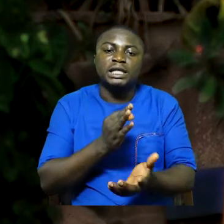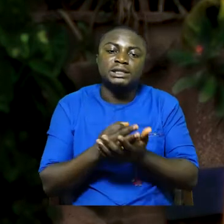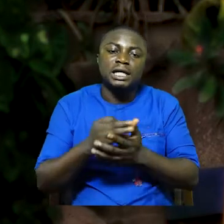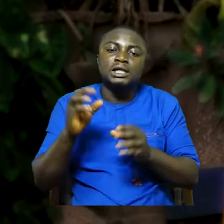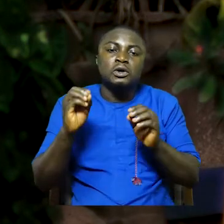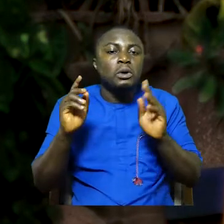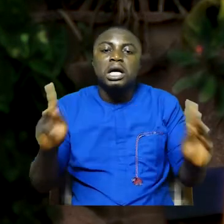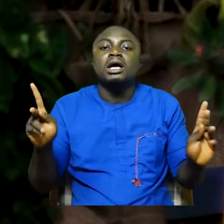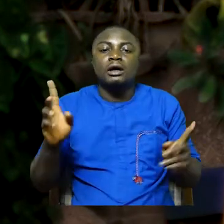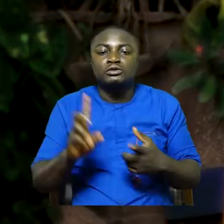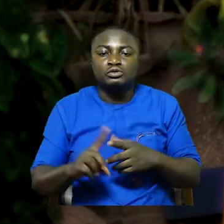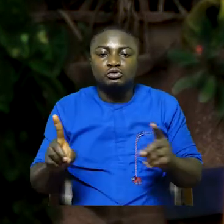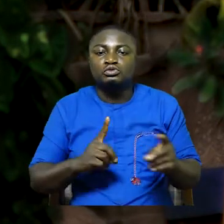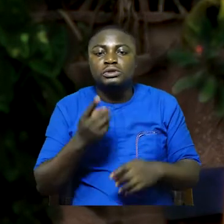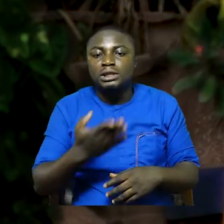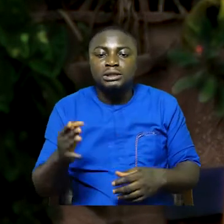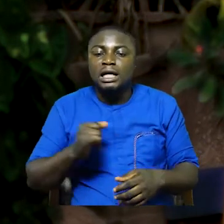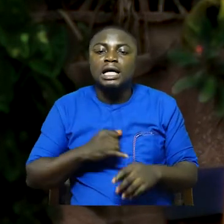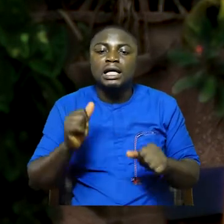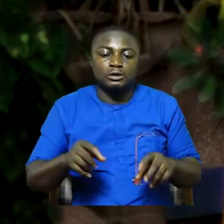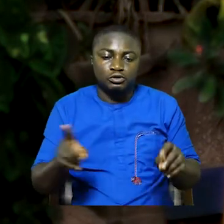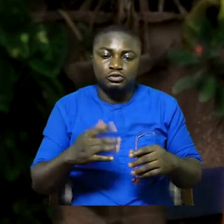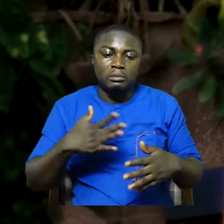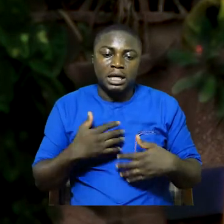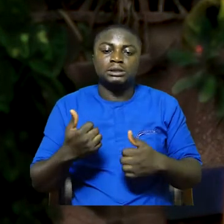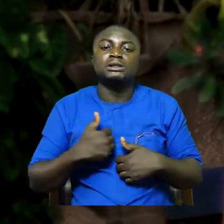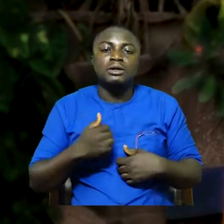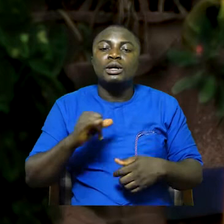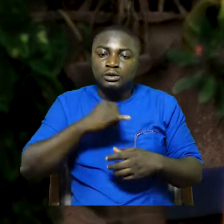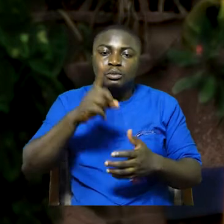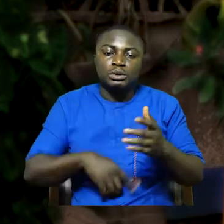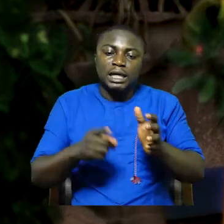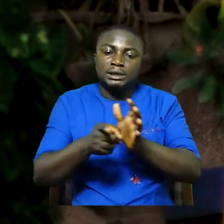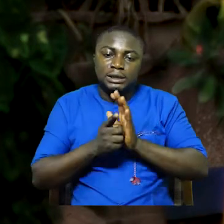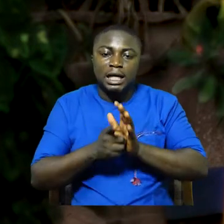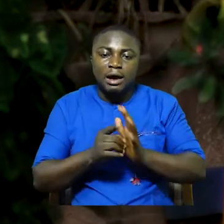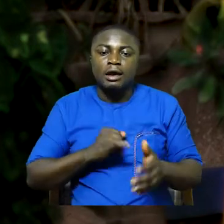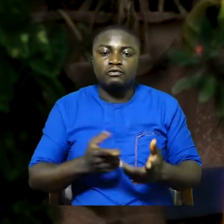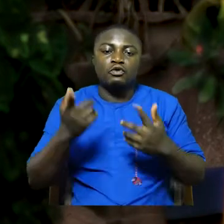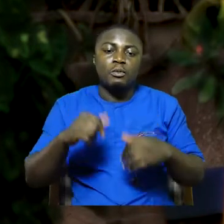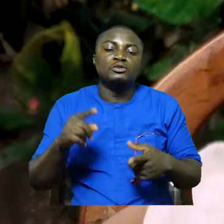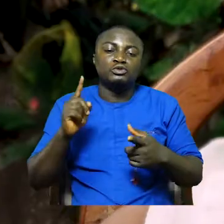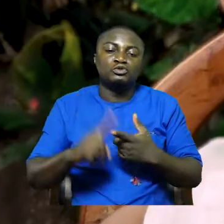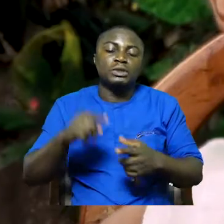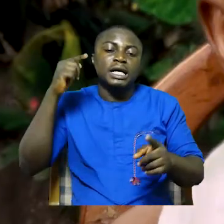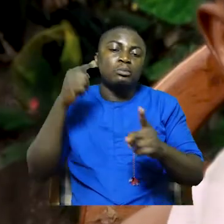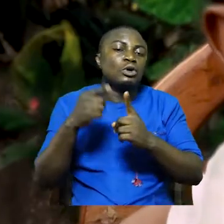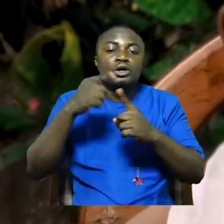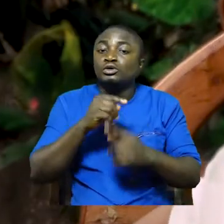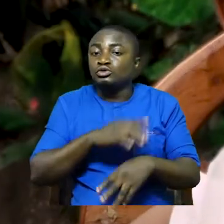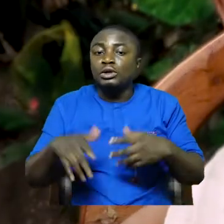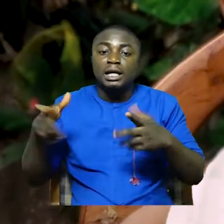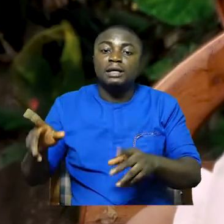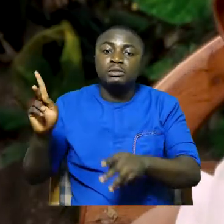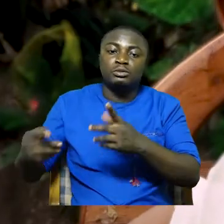I just want to be financially stable so that I can do things that I want to do. That's what I really desire. I have come to a